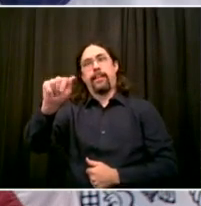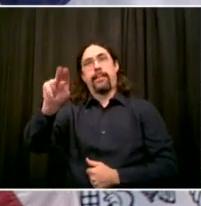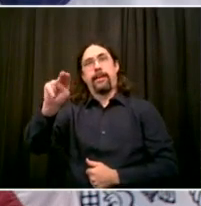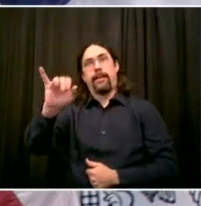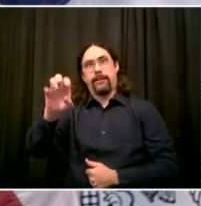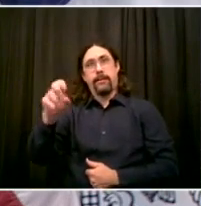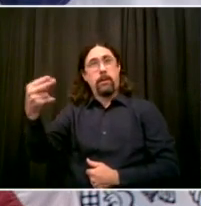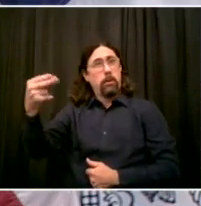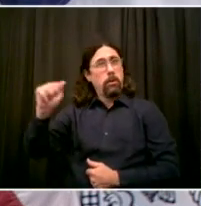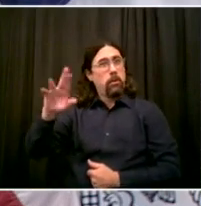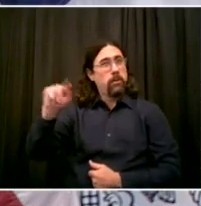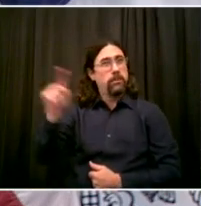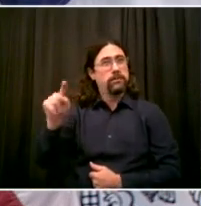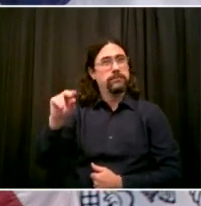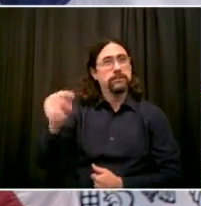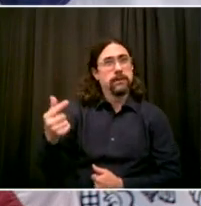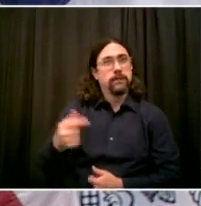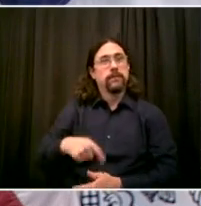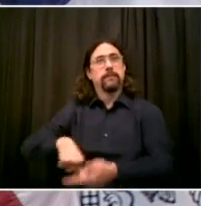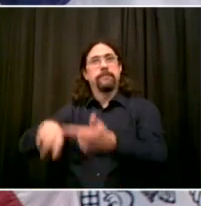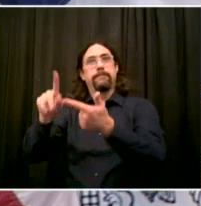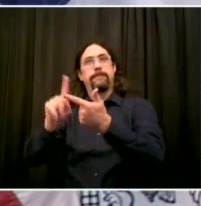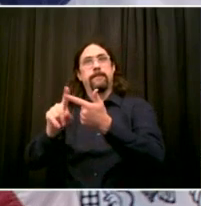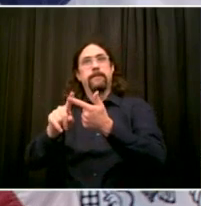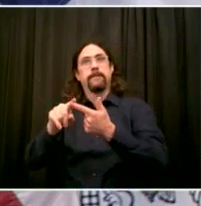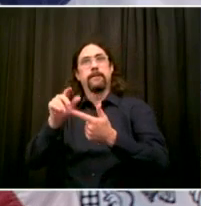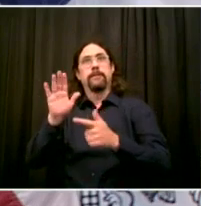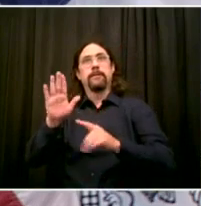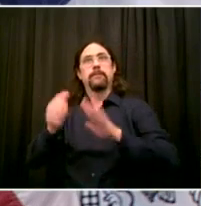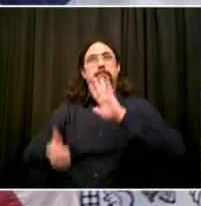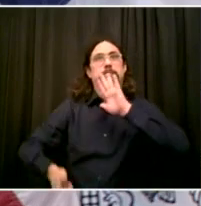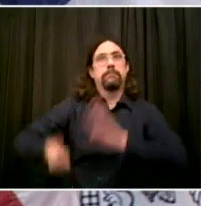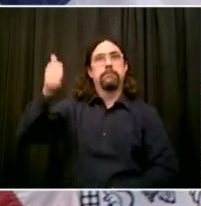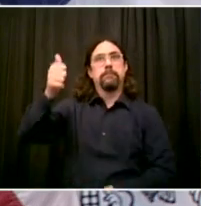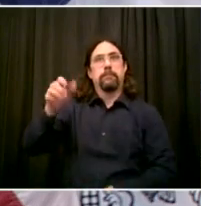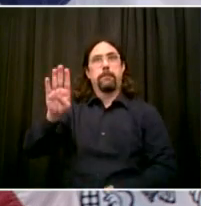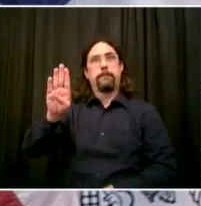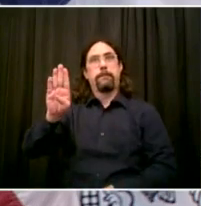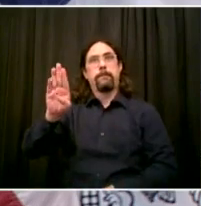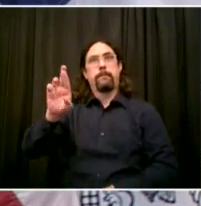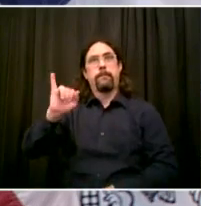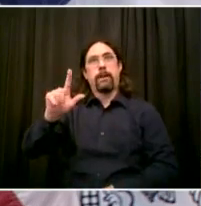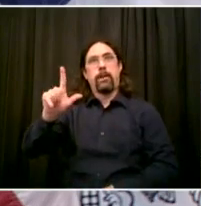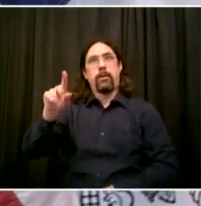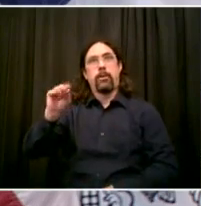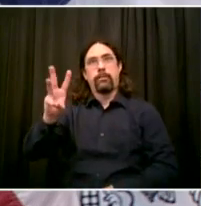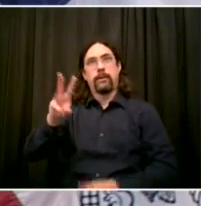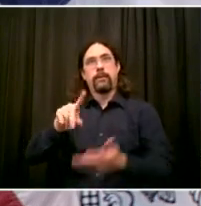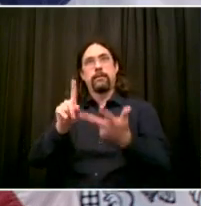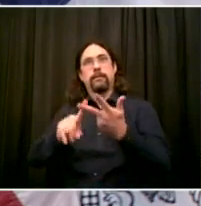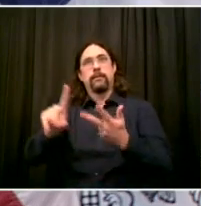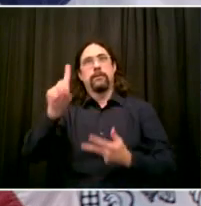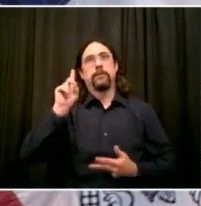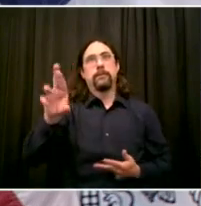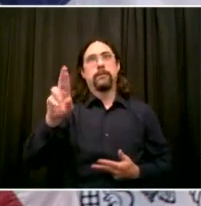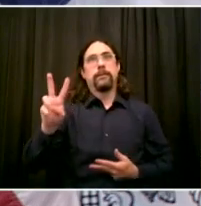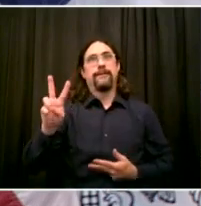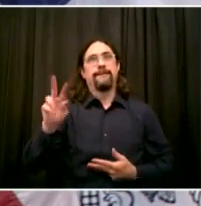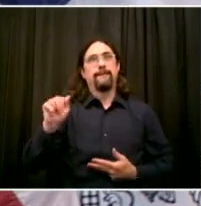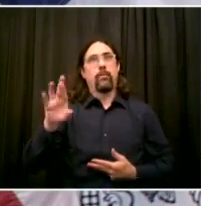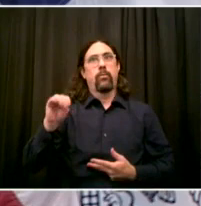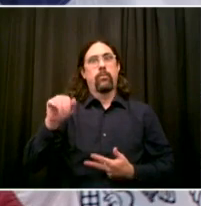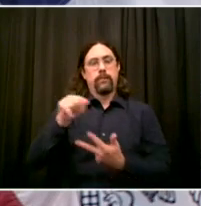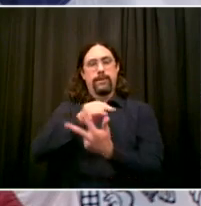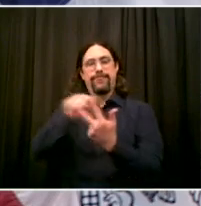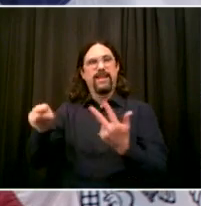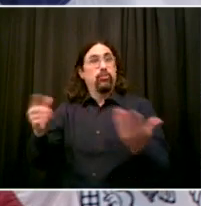first question today goes to Andrew Siff from NBC. Good morning, Mr. Mayor and everyone on the call. My first question has to do